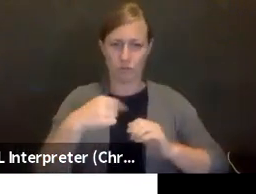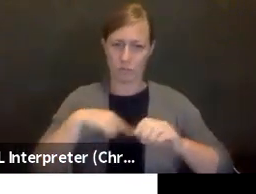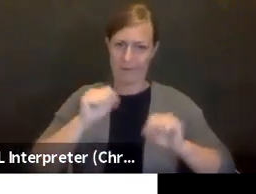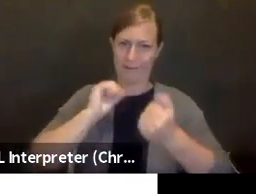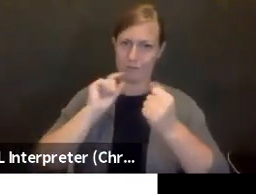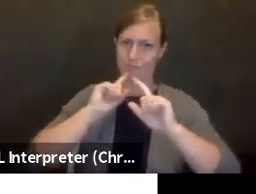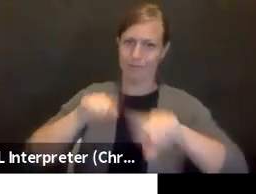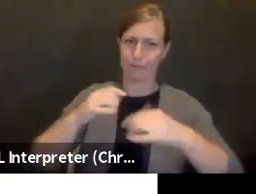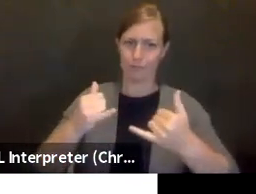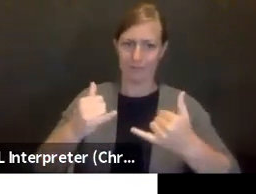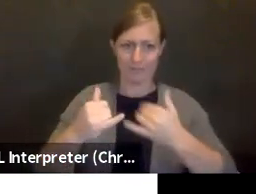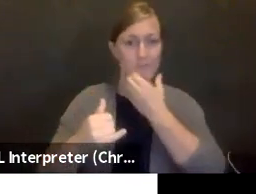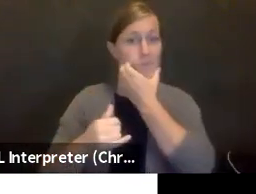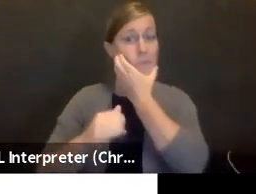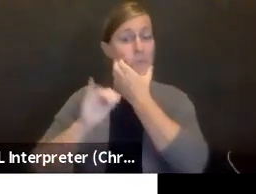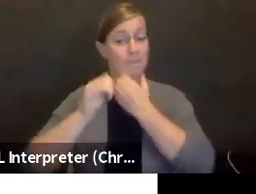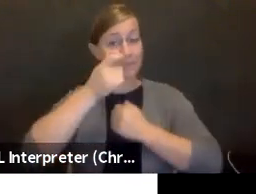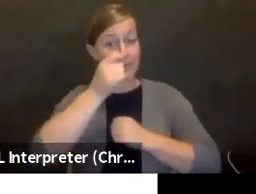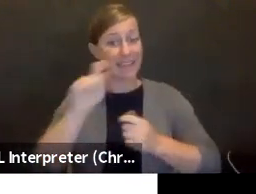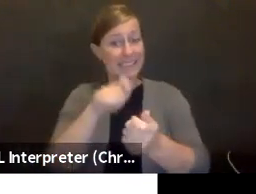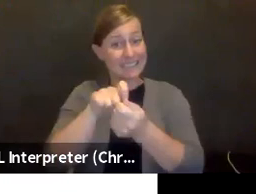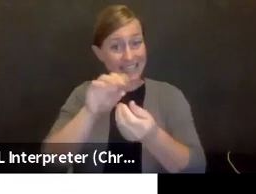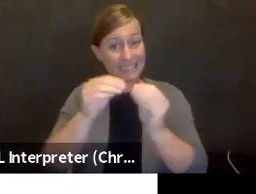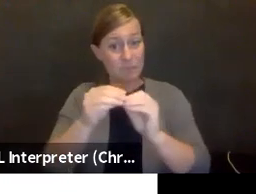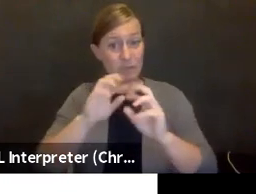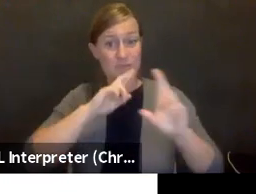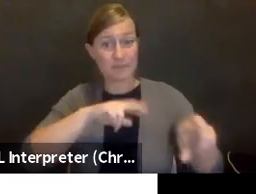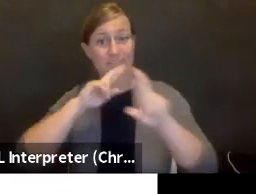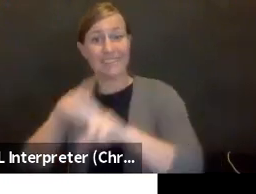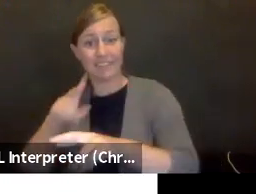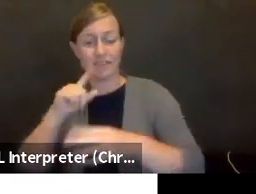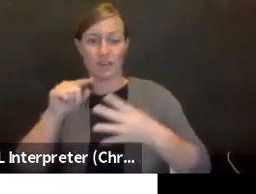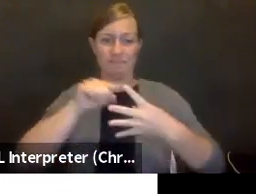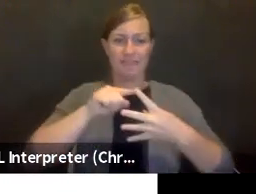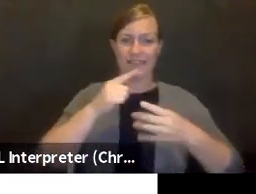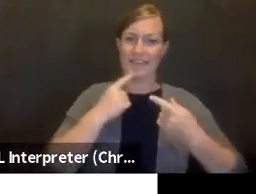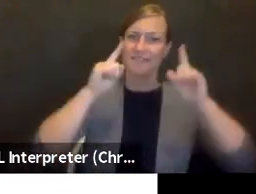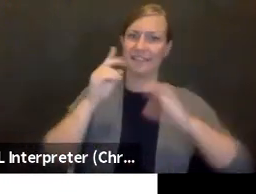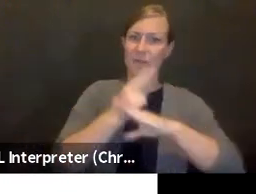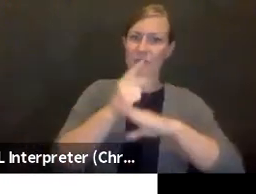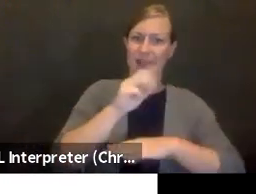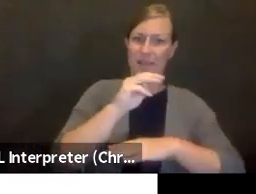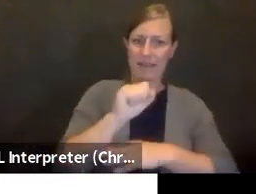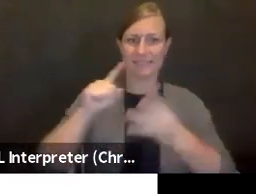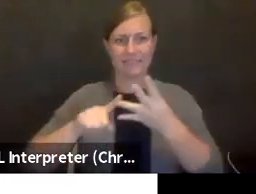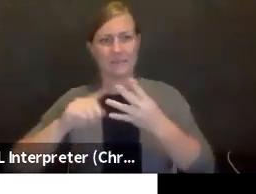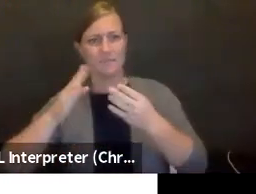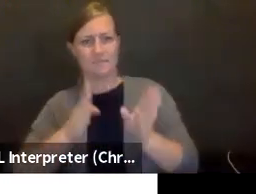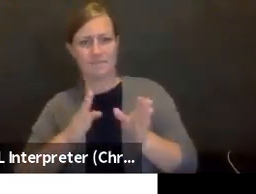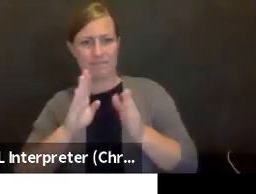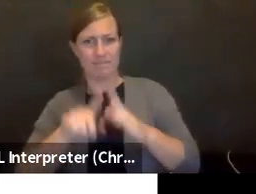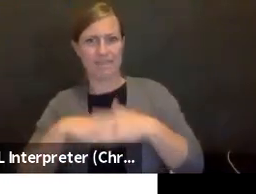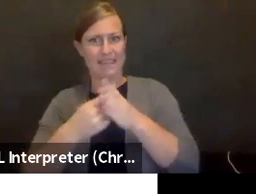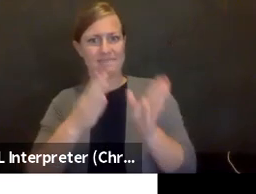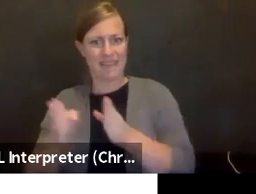had exactly the same amount of responses for effectively use the LMS and begin planning. That's the first time that's happened today. So we'll